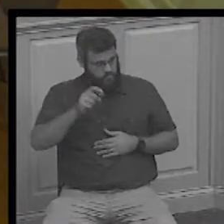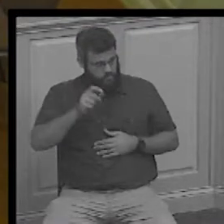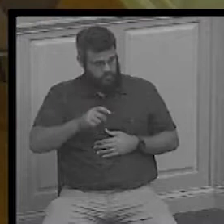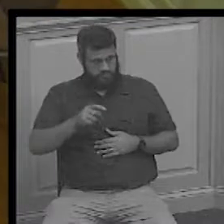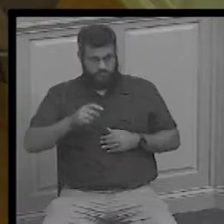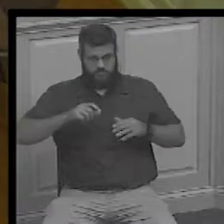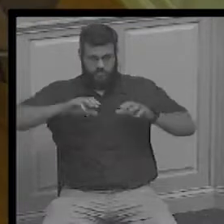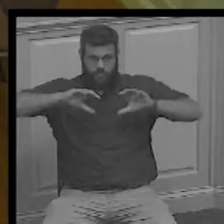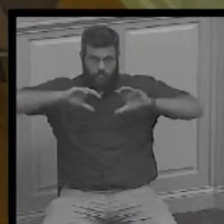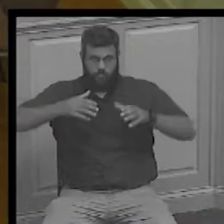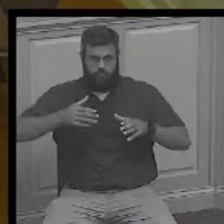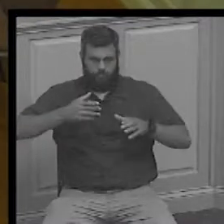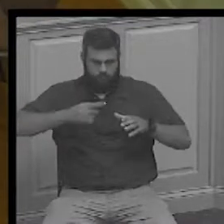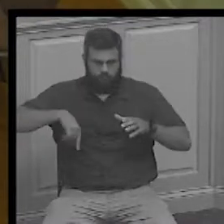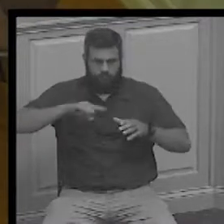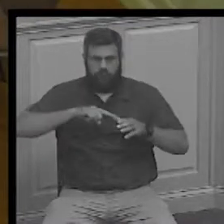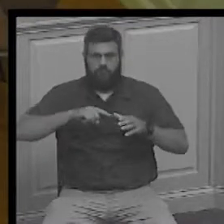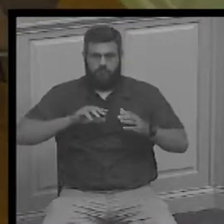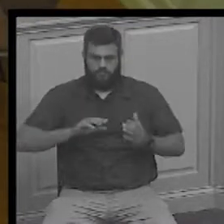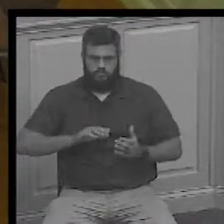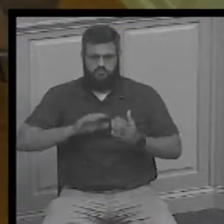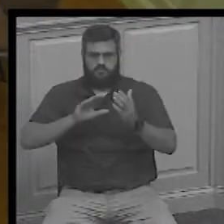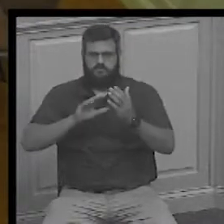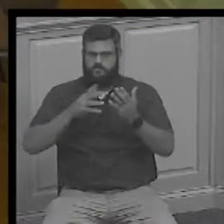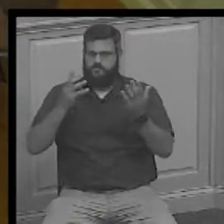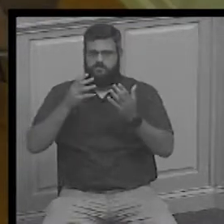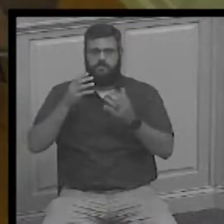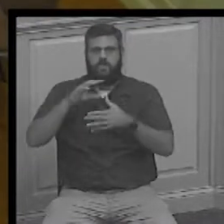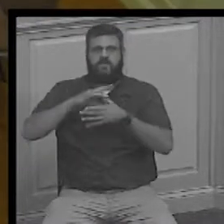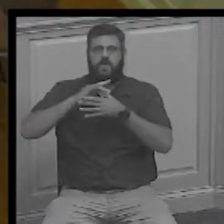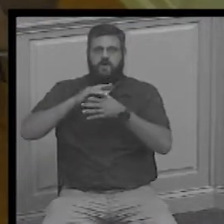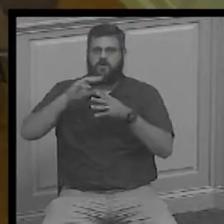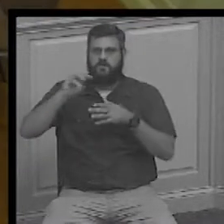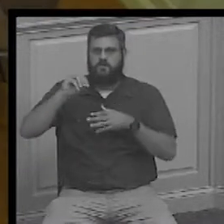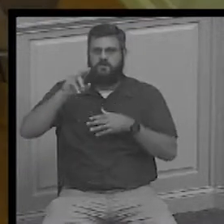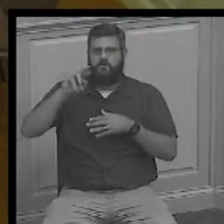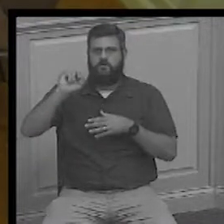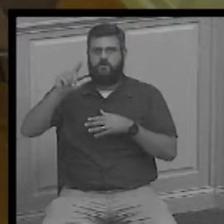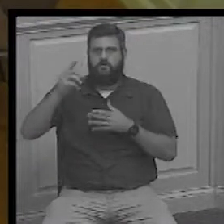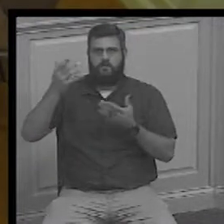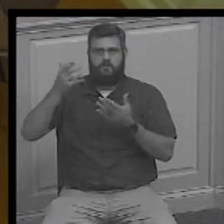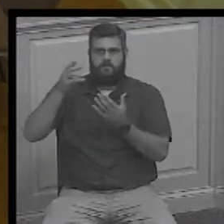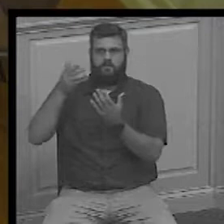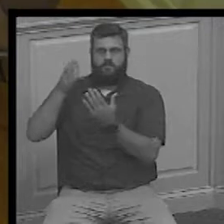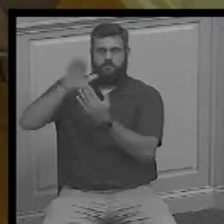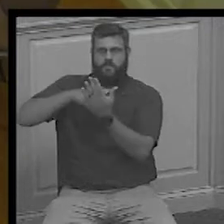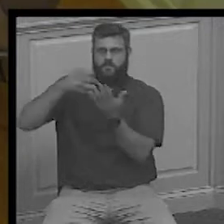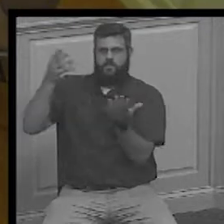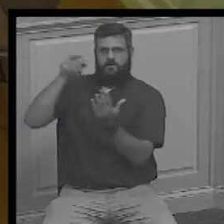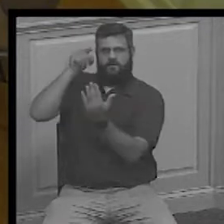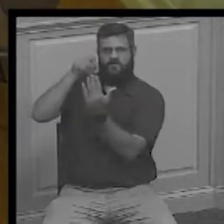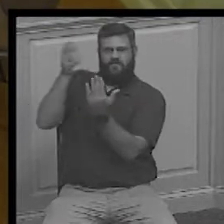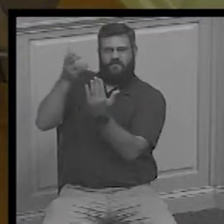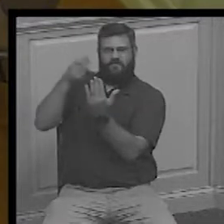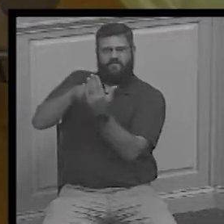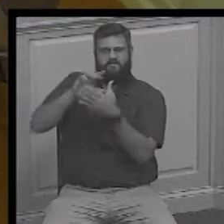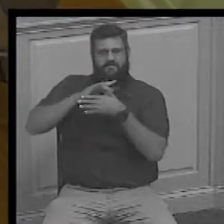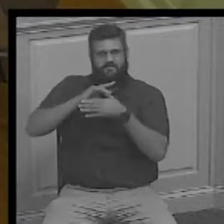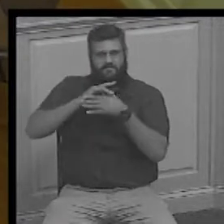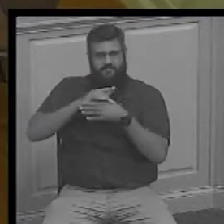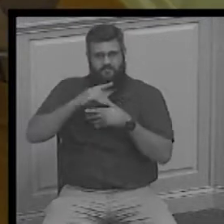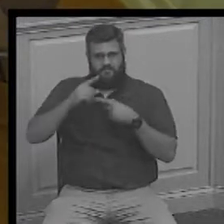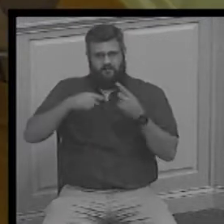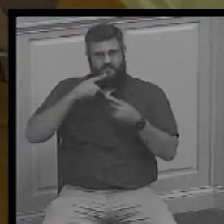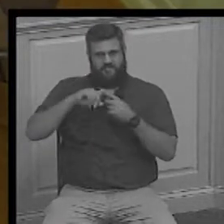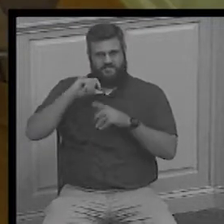body that addresses the content of something like this. not only from an aesthetic perspective,